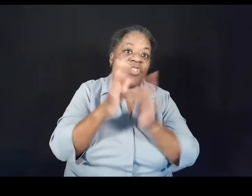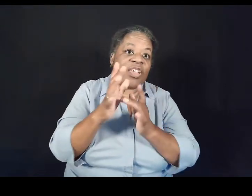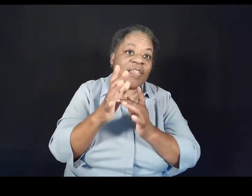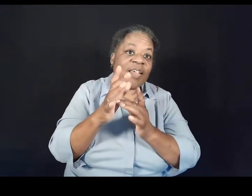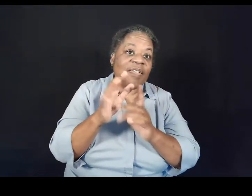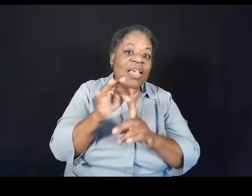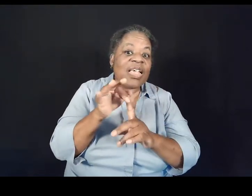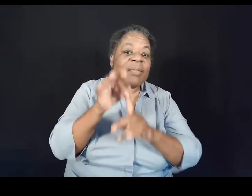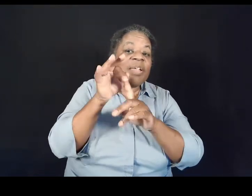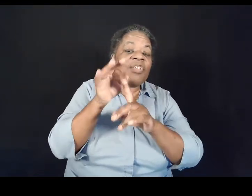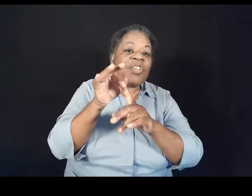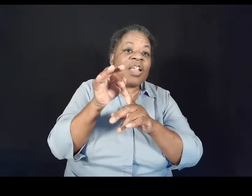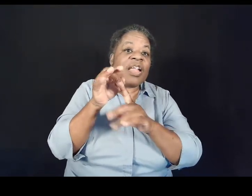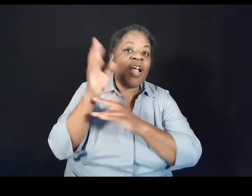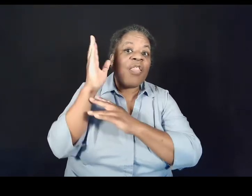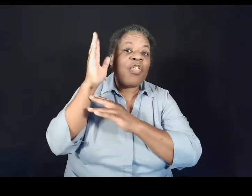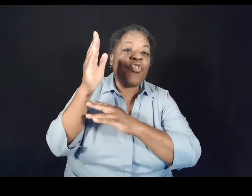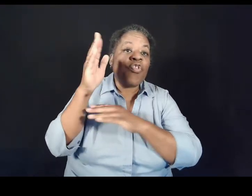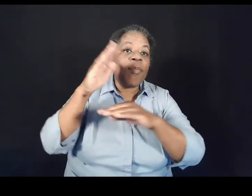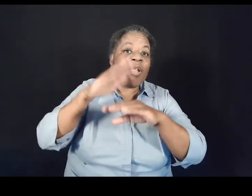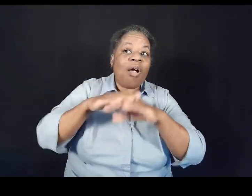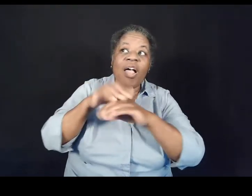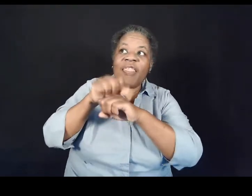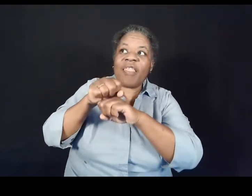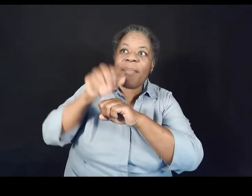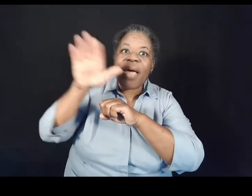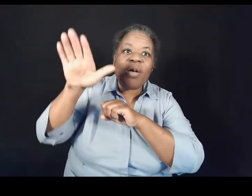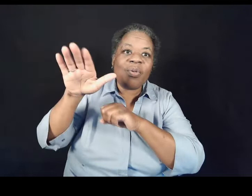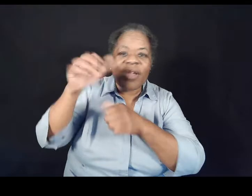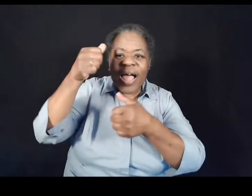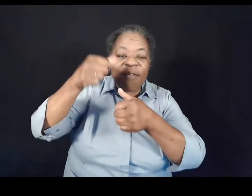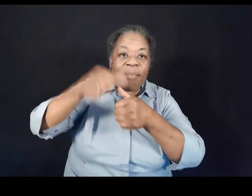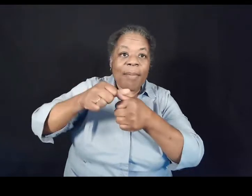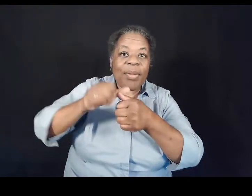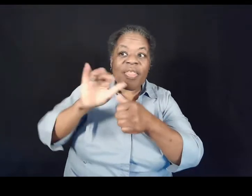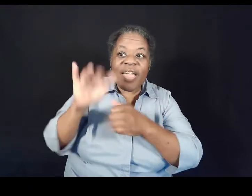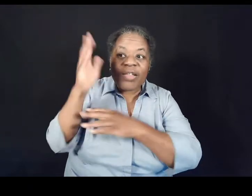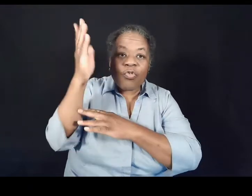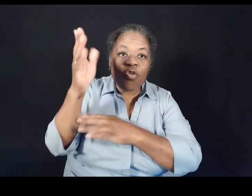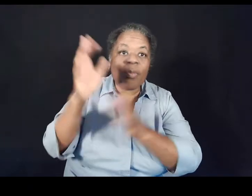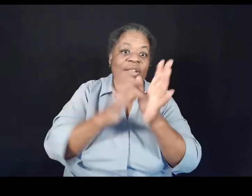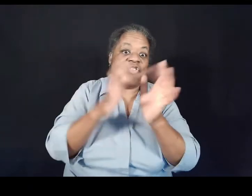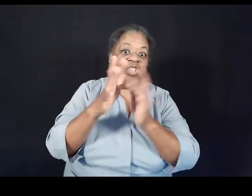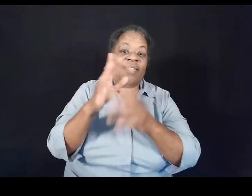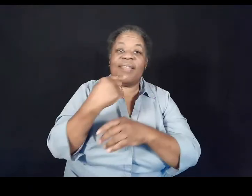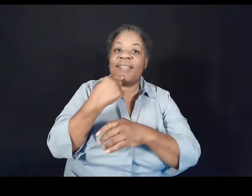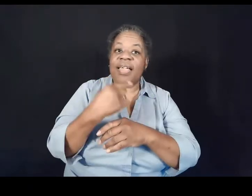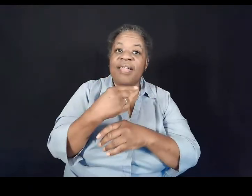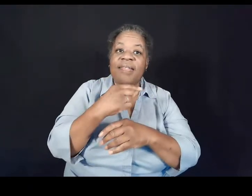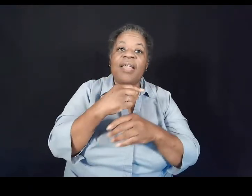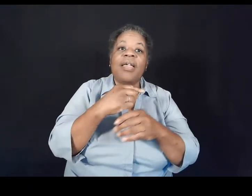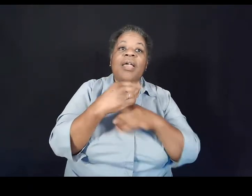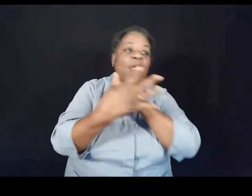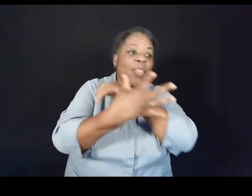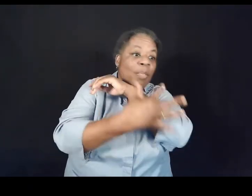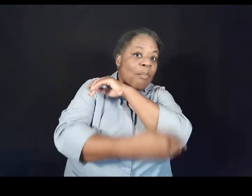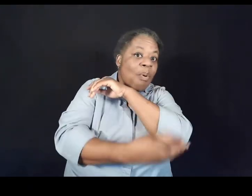on the Mount. And that's the case here. Now, remember in that sermon, Jesus says, "Blessed are the